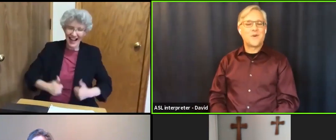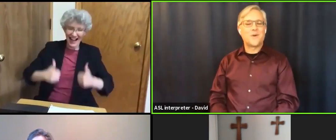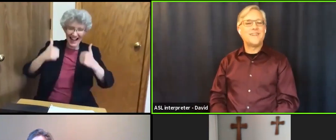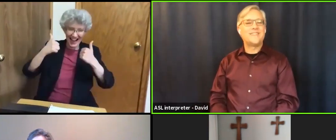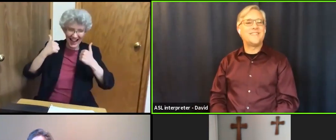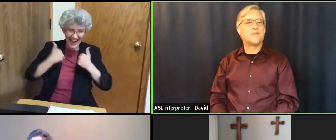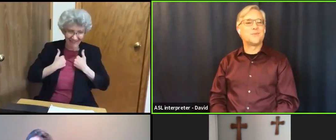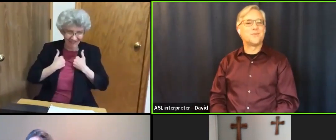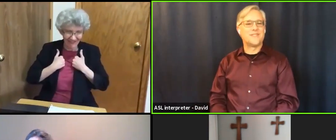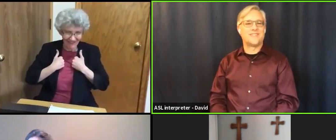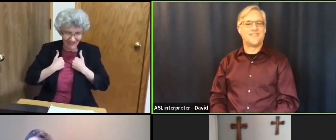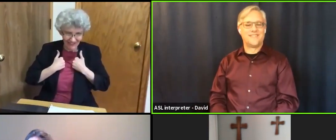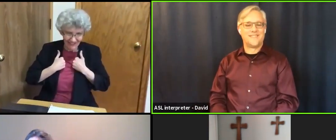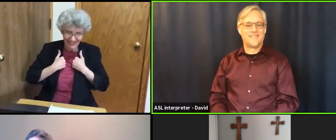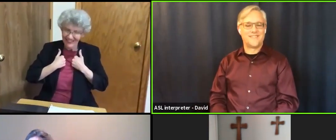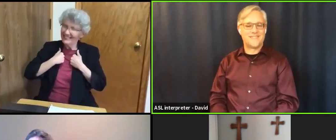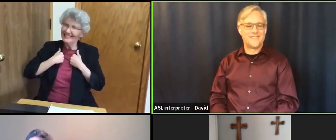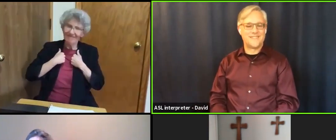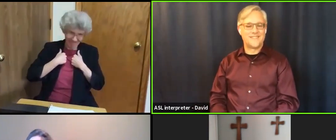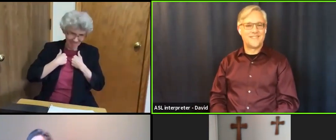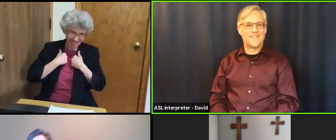Hallelujah, Christ is risen.